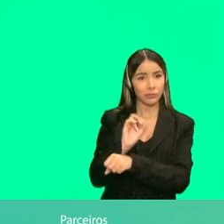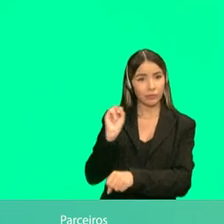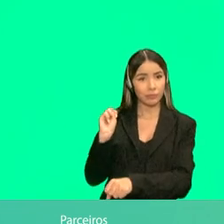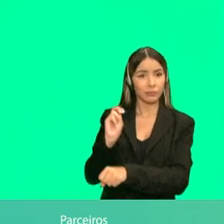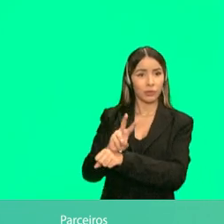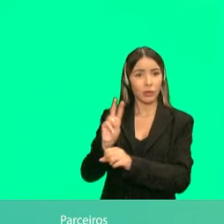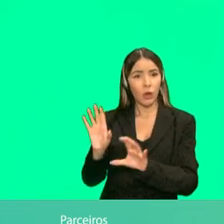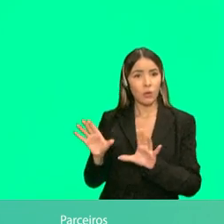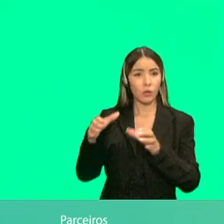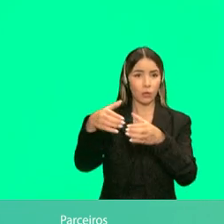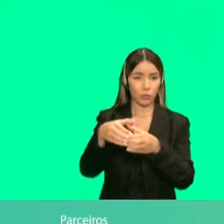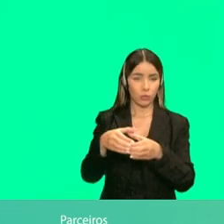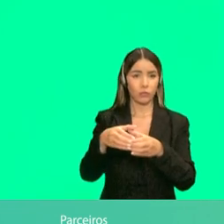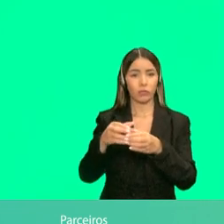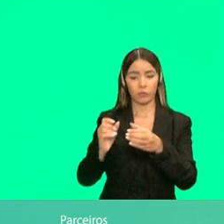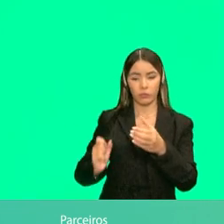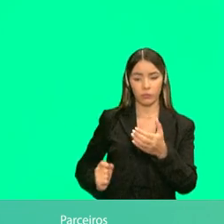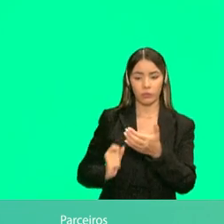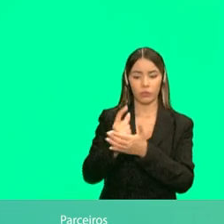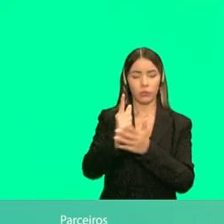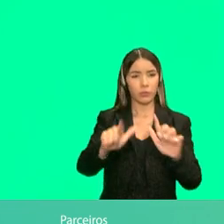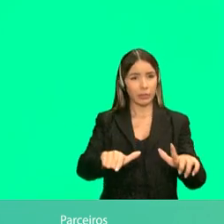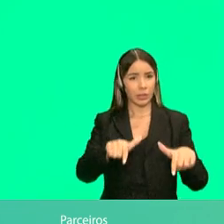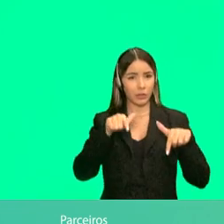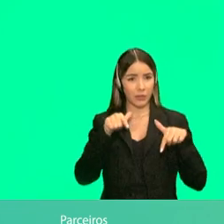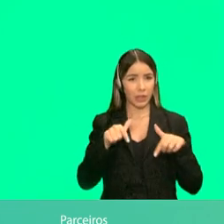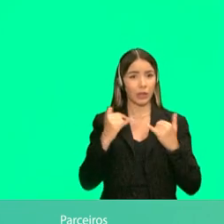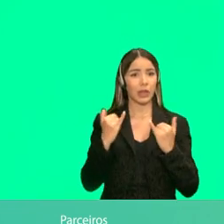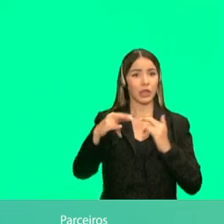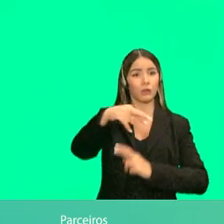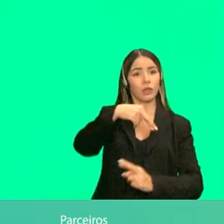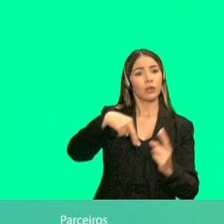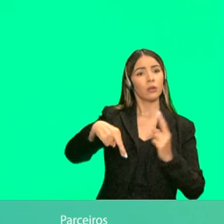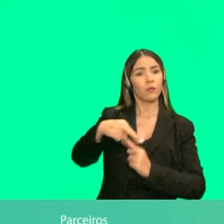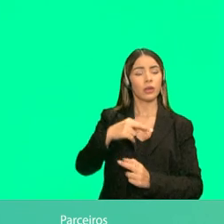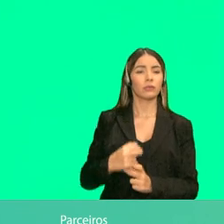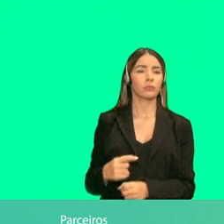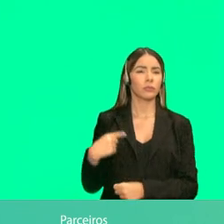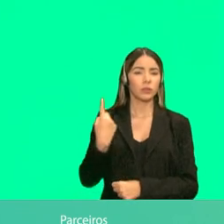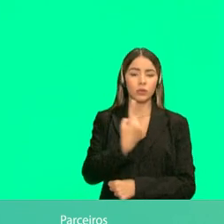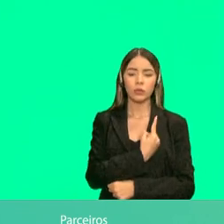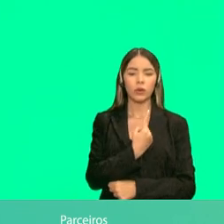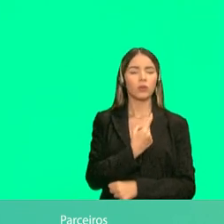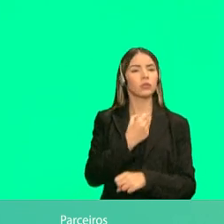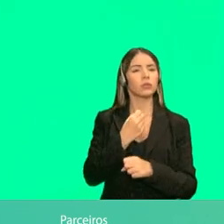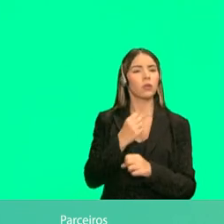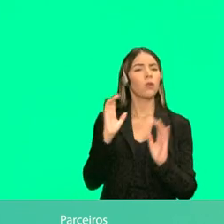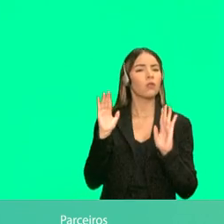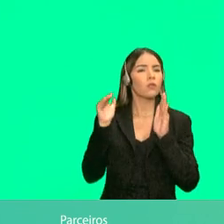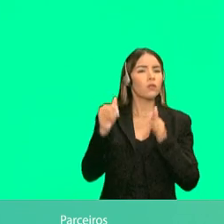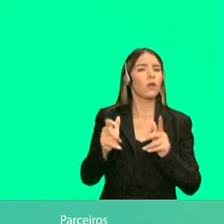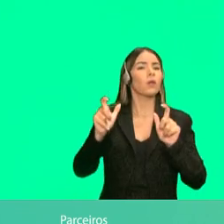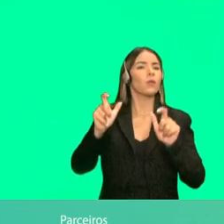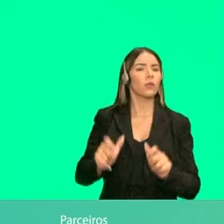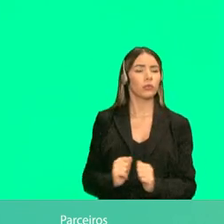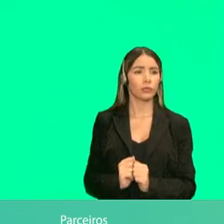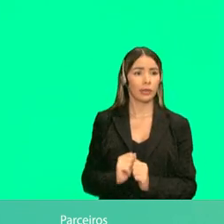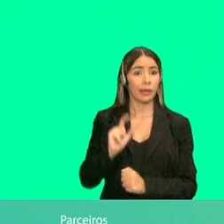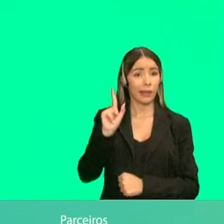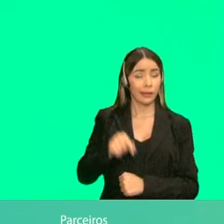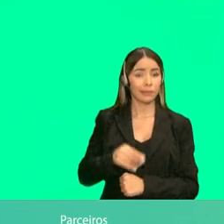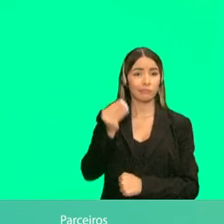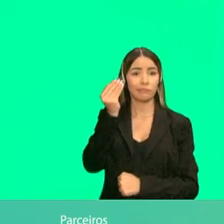our production plants. We are great consumers of natural gas, that is our energy source, our main